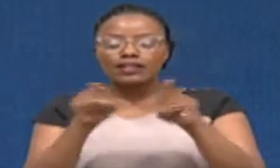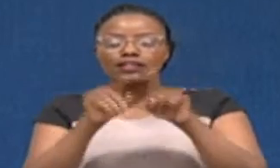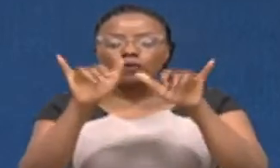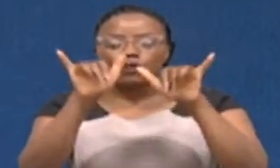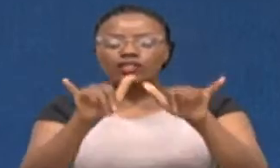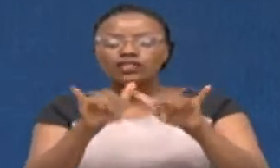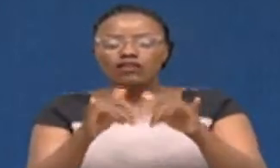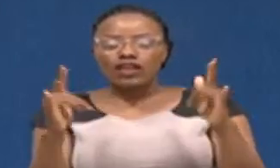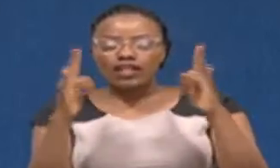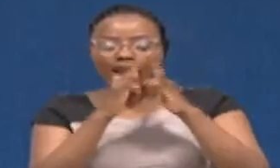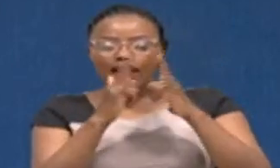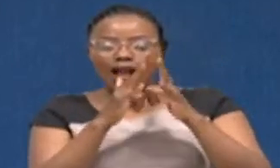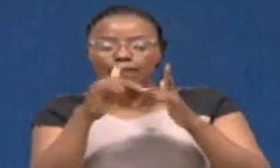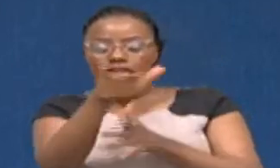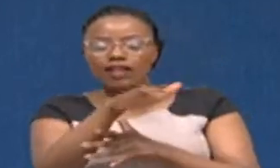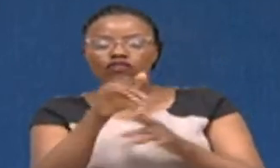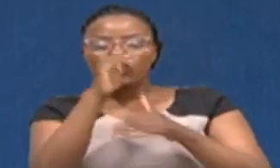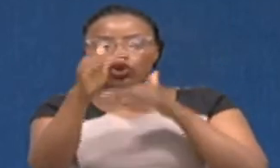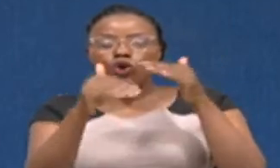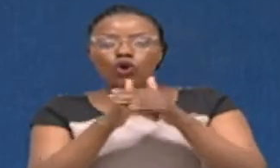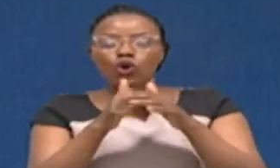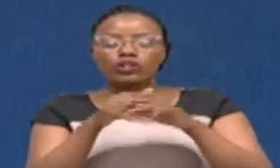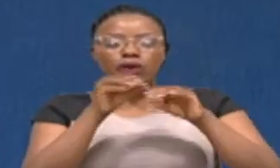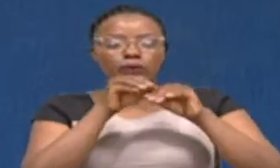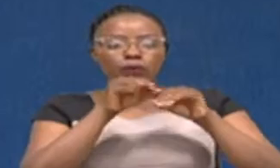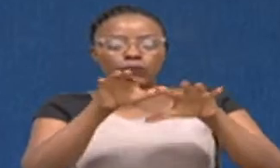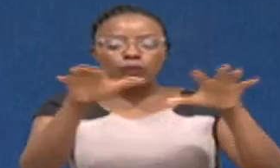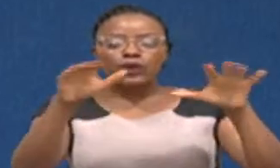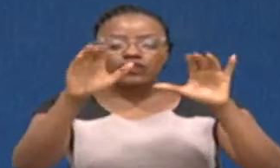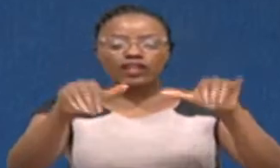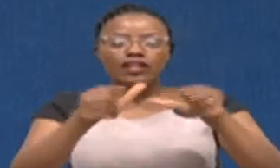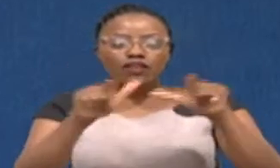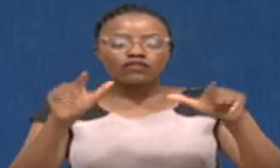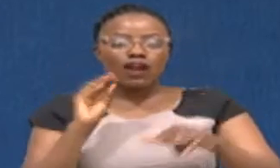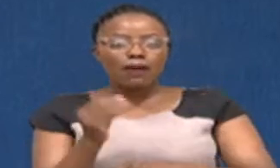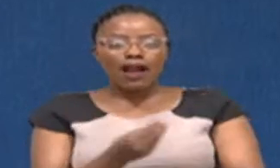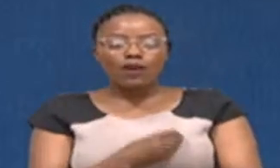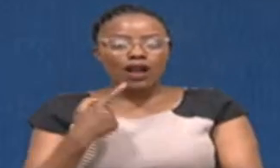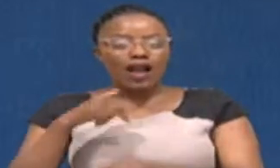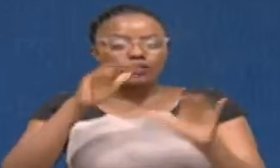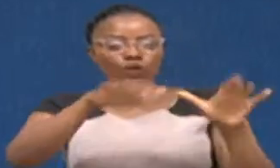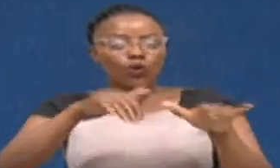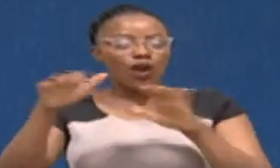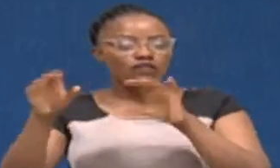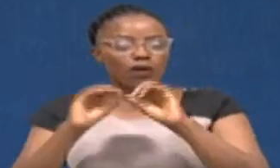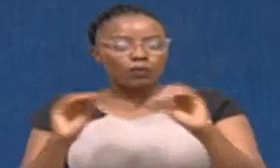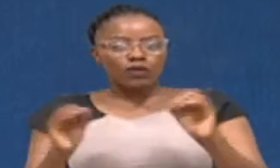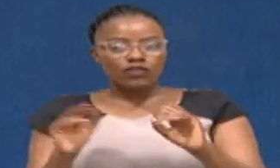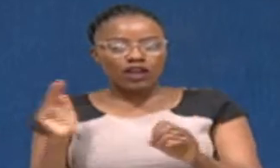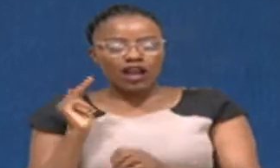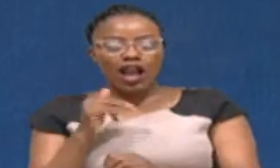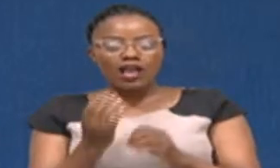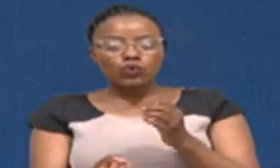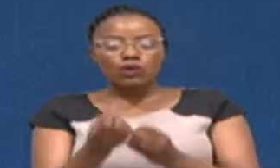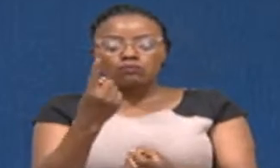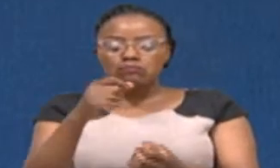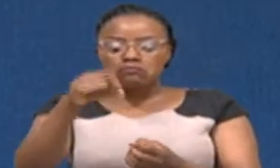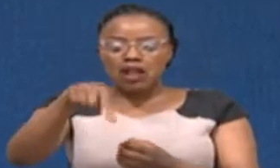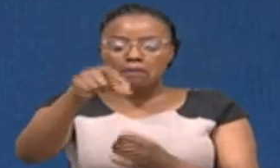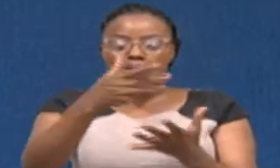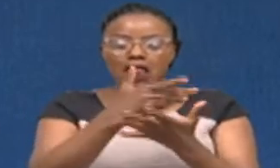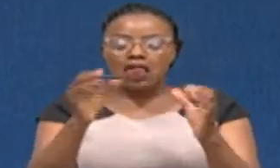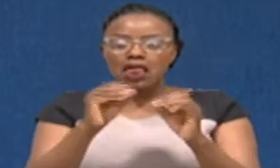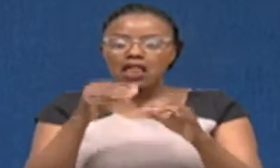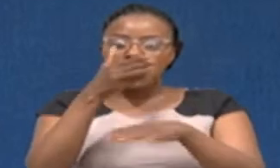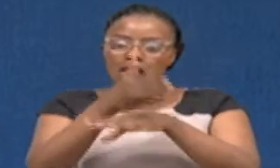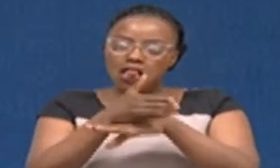stayed in a camp somewhere and they were all of us spread in our farms. We were not farming. We were not growing anything. We were just